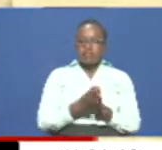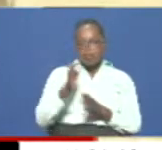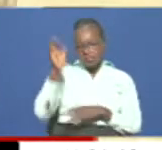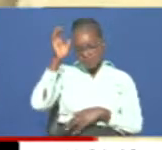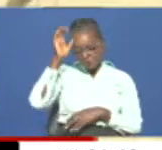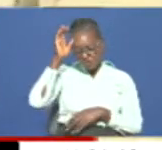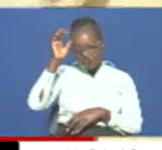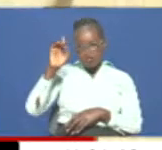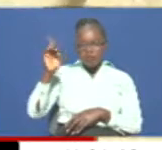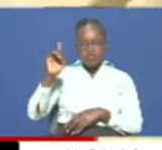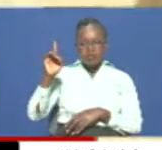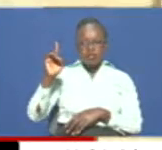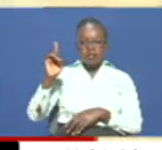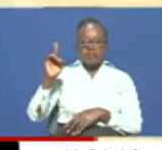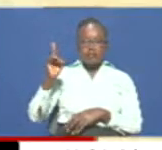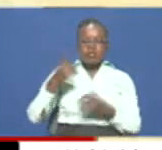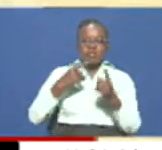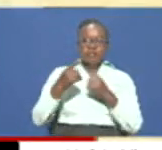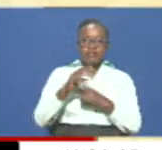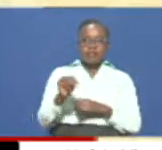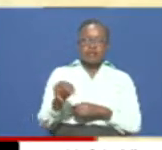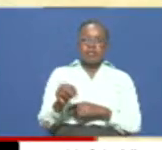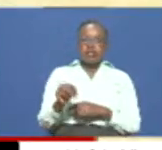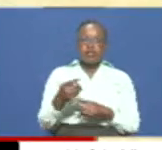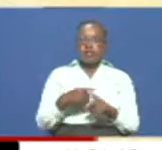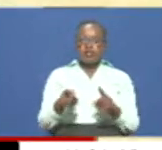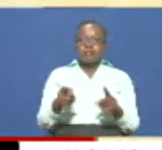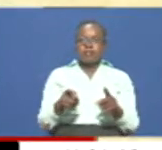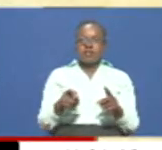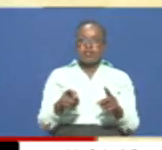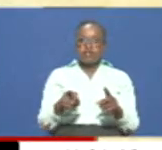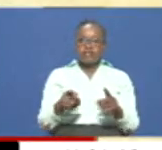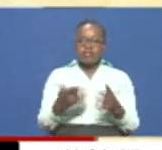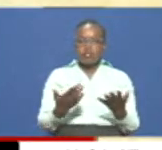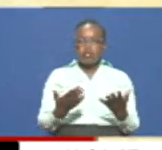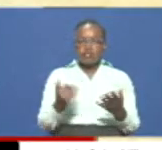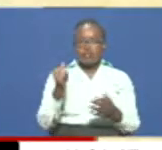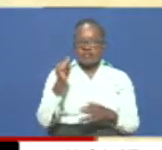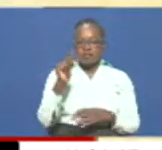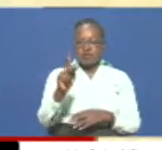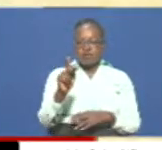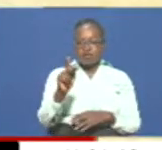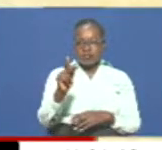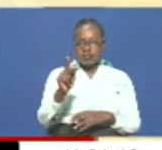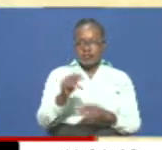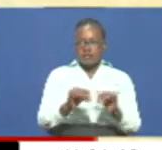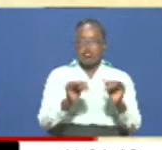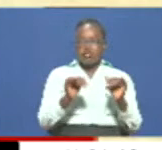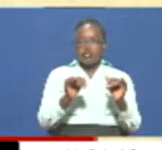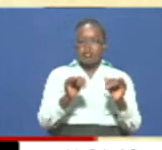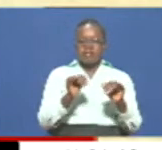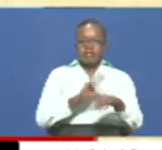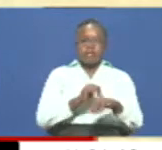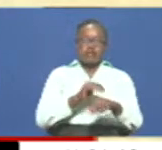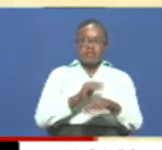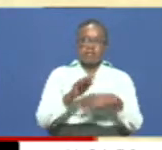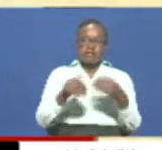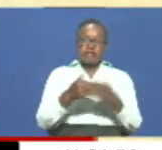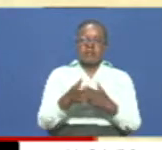Nairobi to talk to them. But this time, athletes have decided to call everybody,